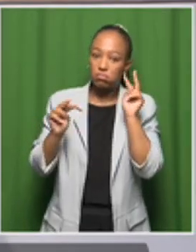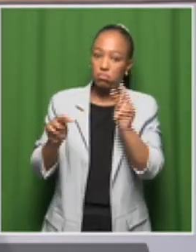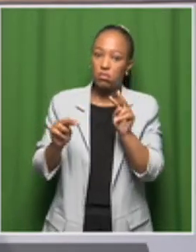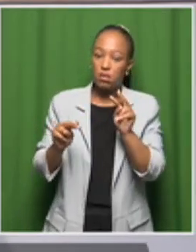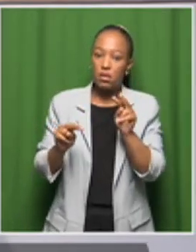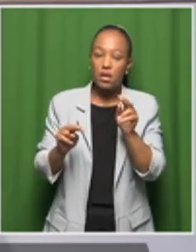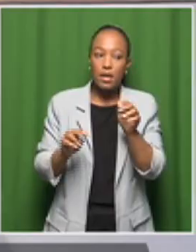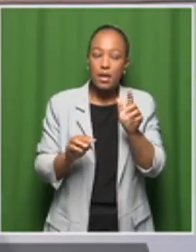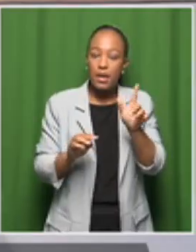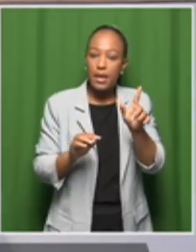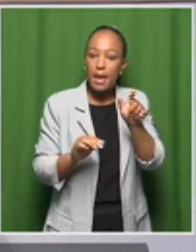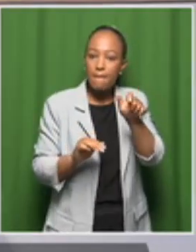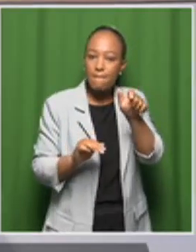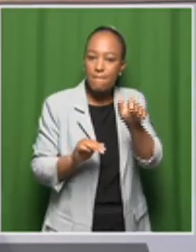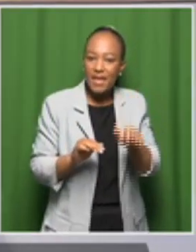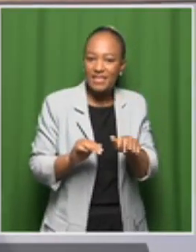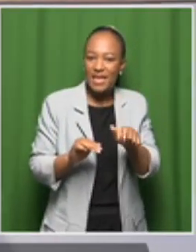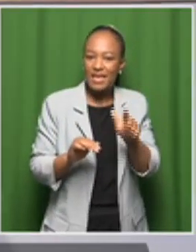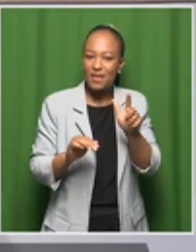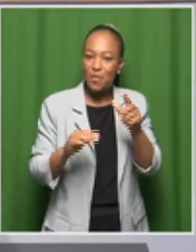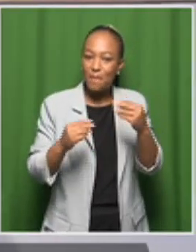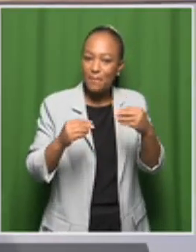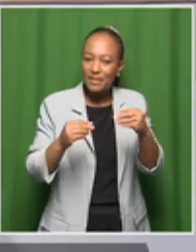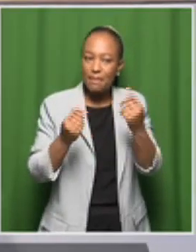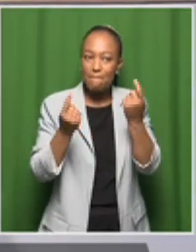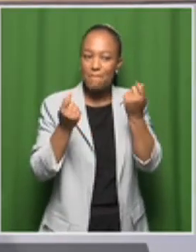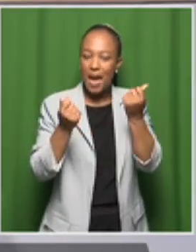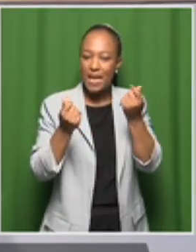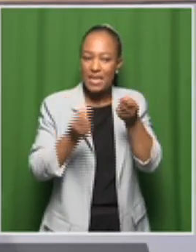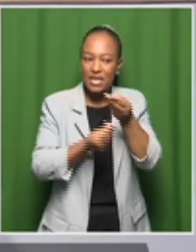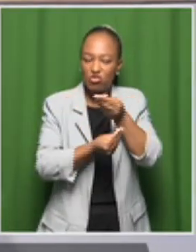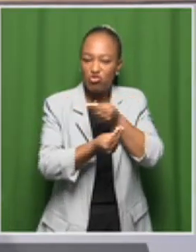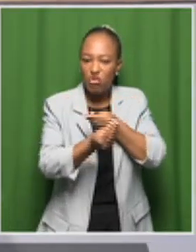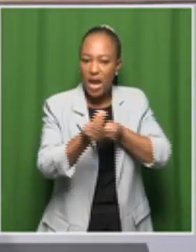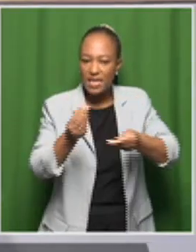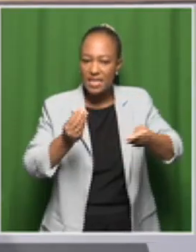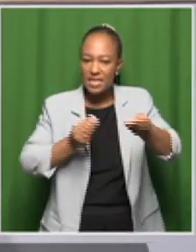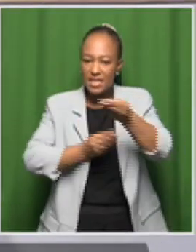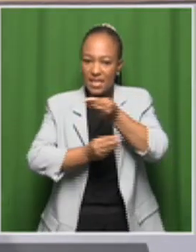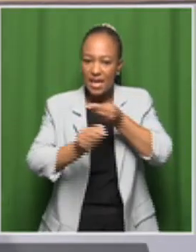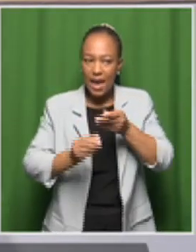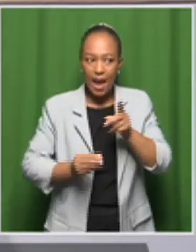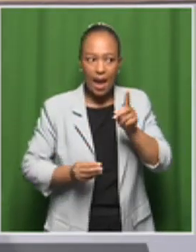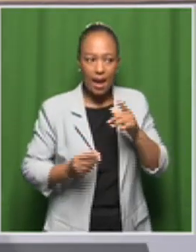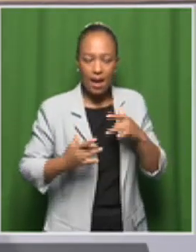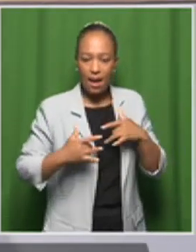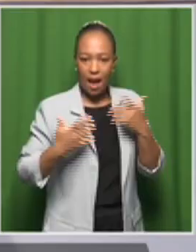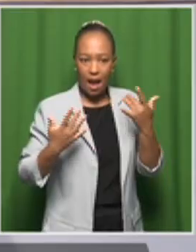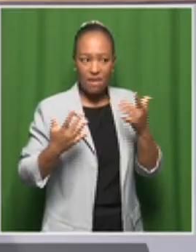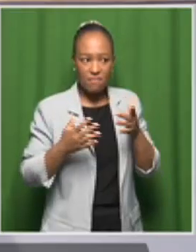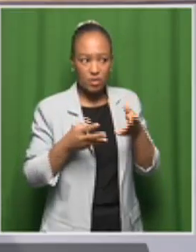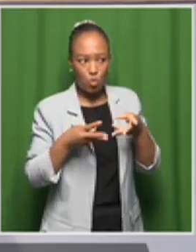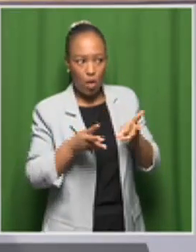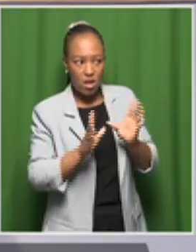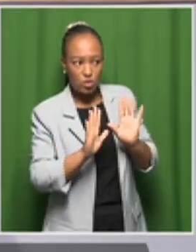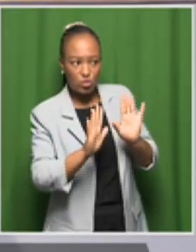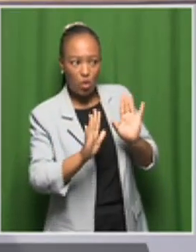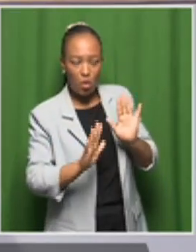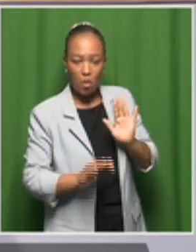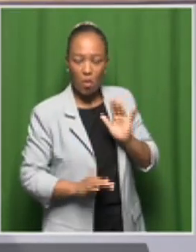looks a certain way, drives a certain car, so they have to fund the trader's lifestyle. It's basically the cost of